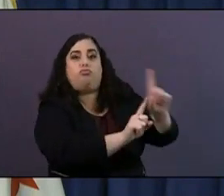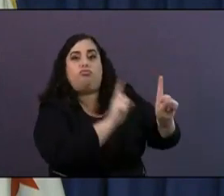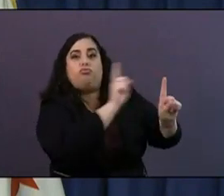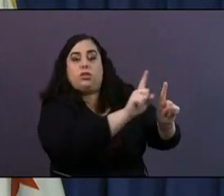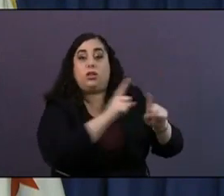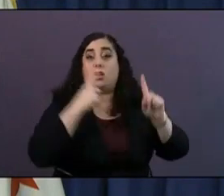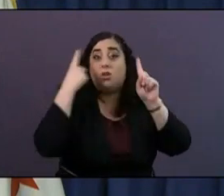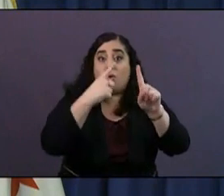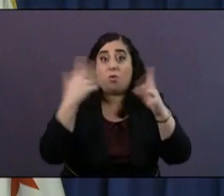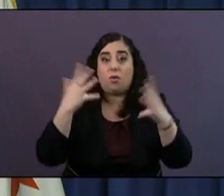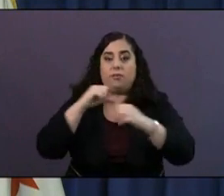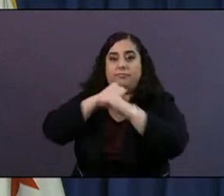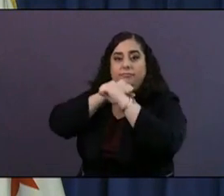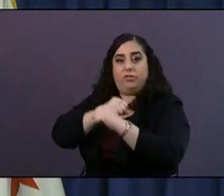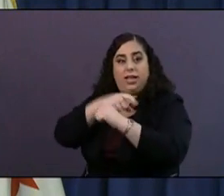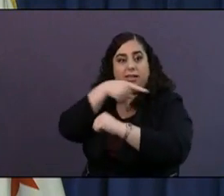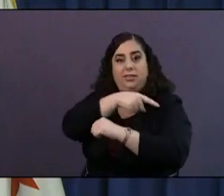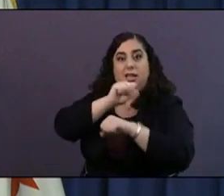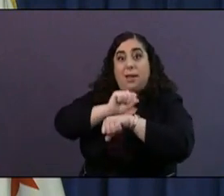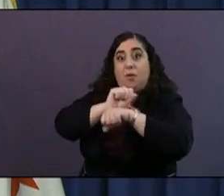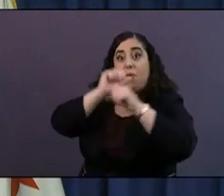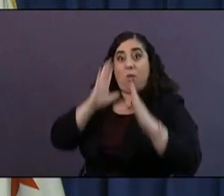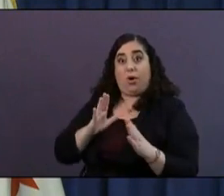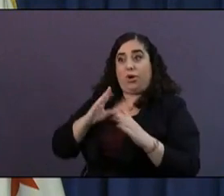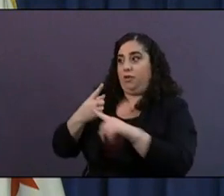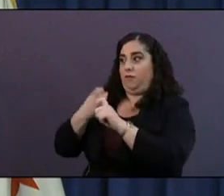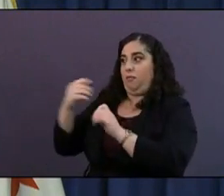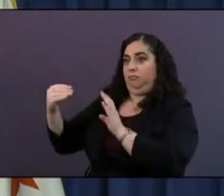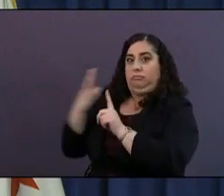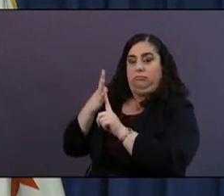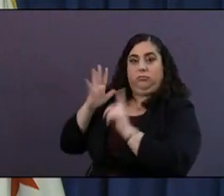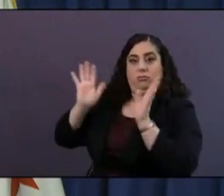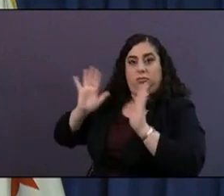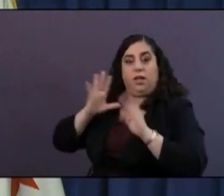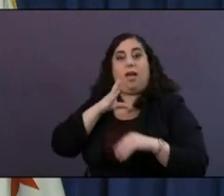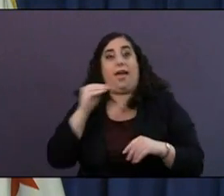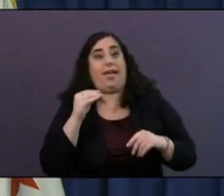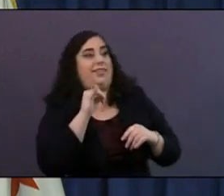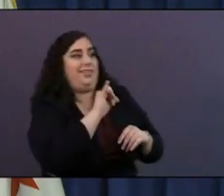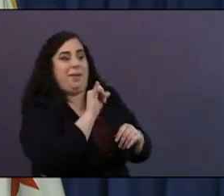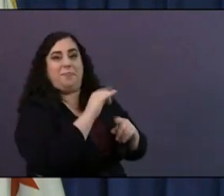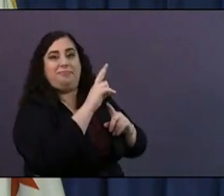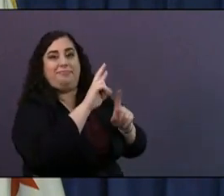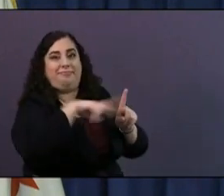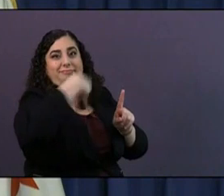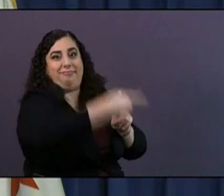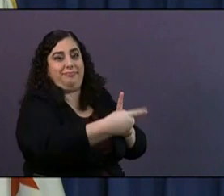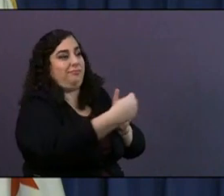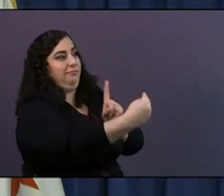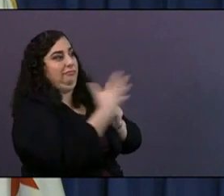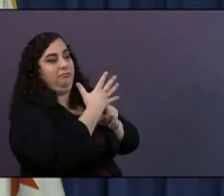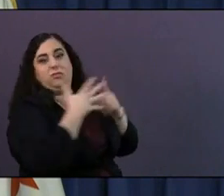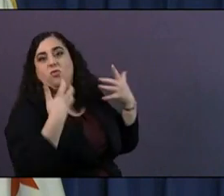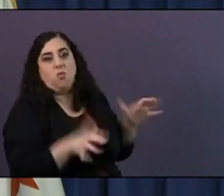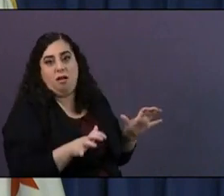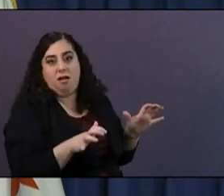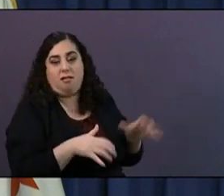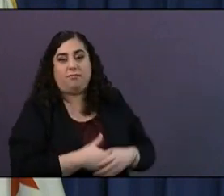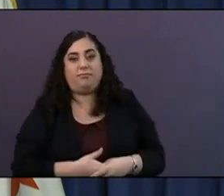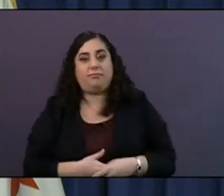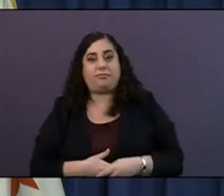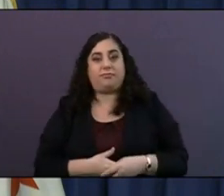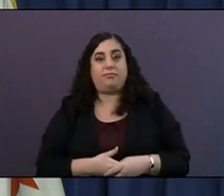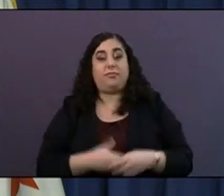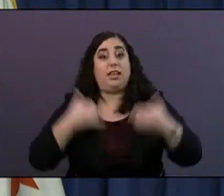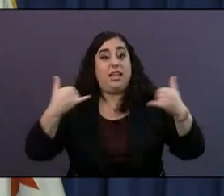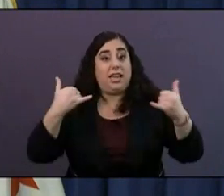his customers. And now it's our opportunity really to give Phil and other business owners the opportunity to